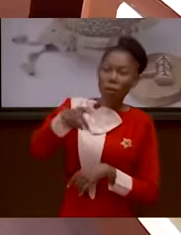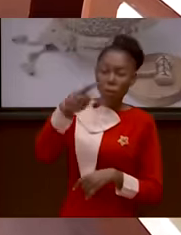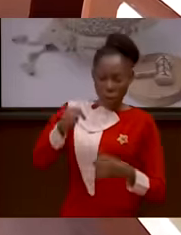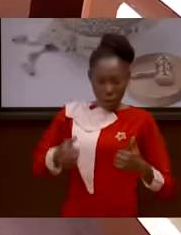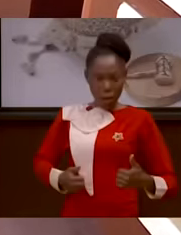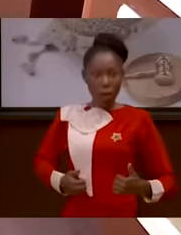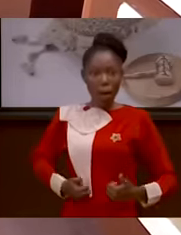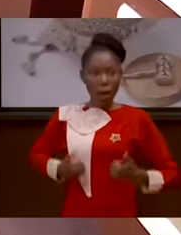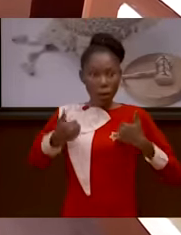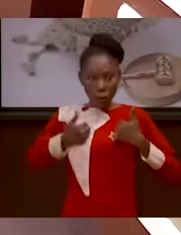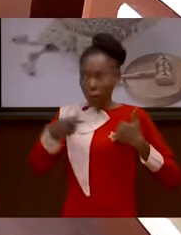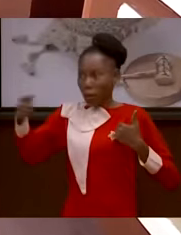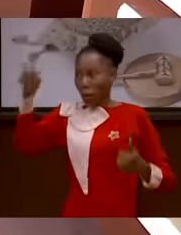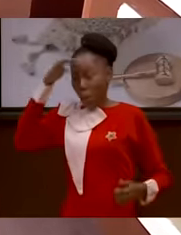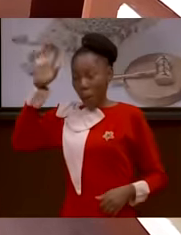And that's not true.